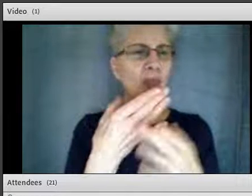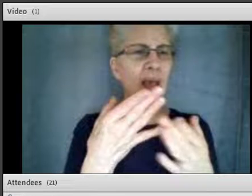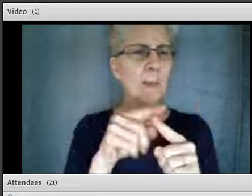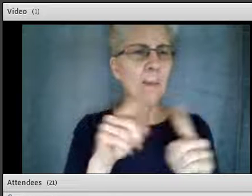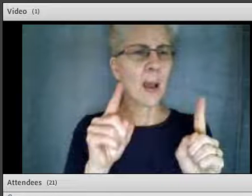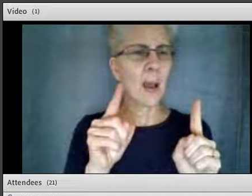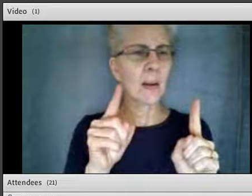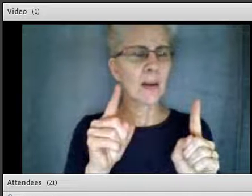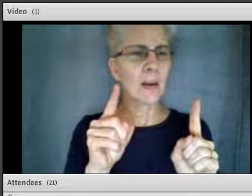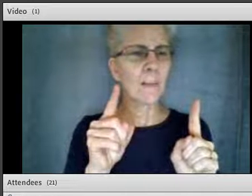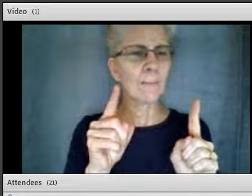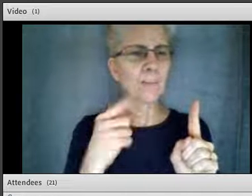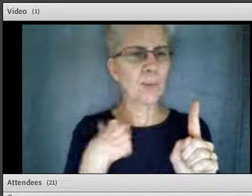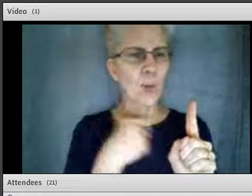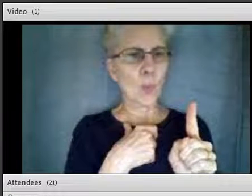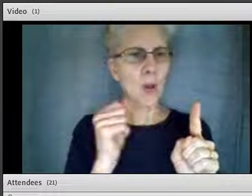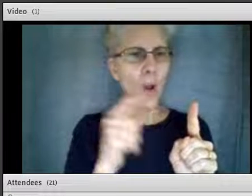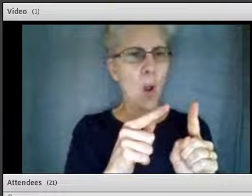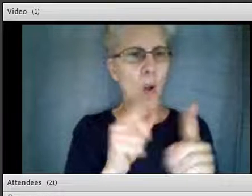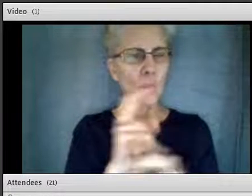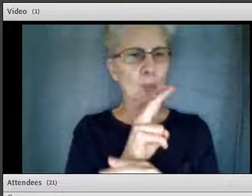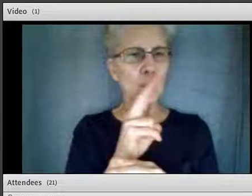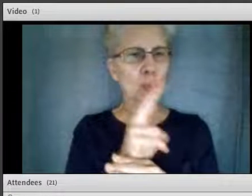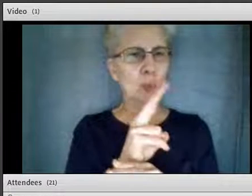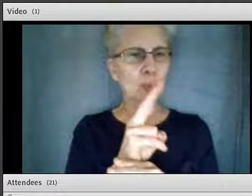you're keeping that in there.